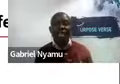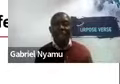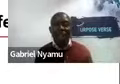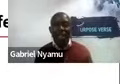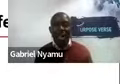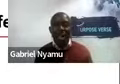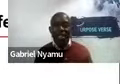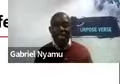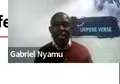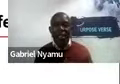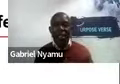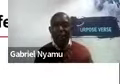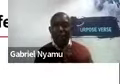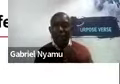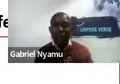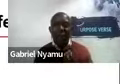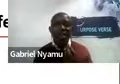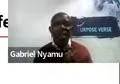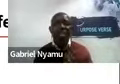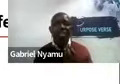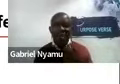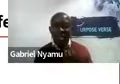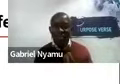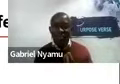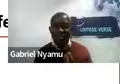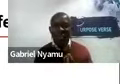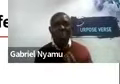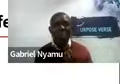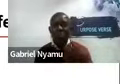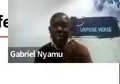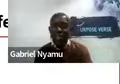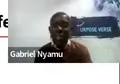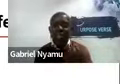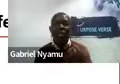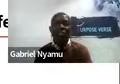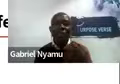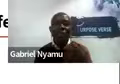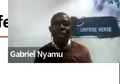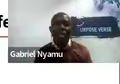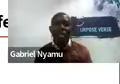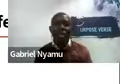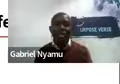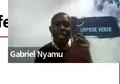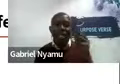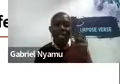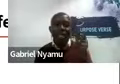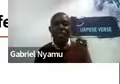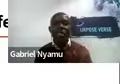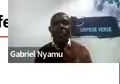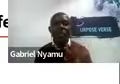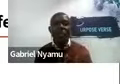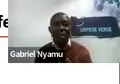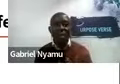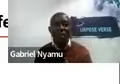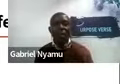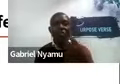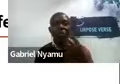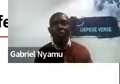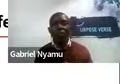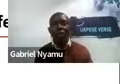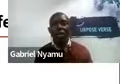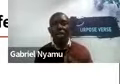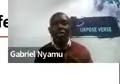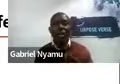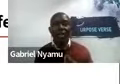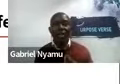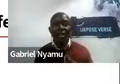you've been shaken to a reality. Where do I find this meaning? This tells you that already right now, there's a certain reset globally for